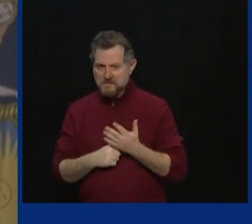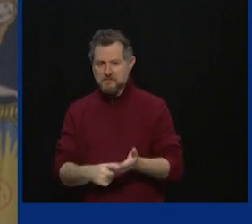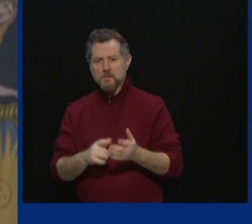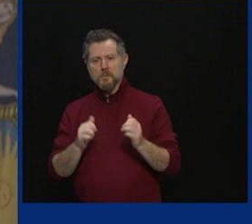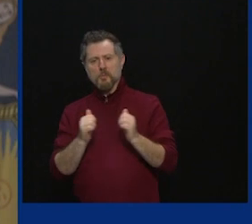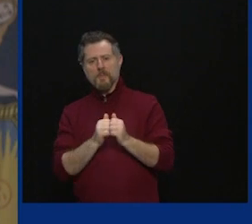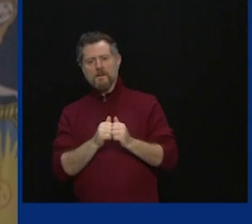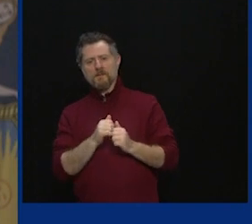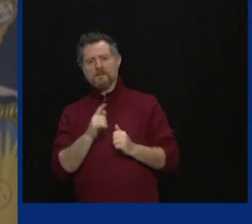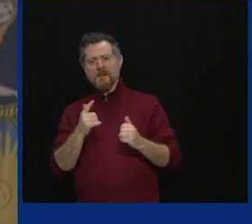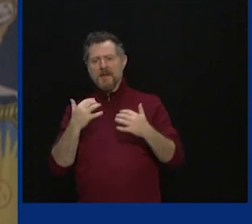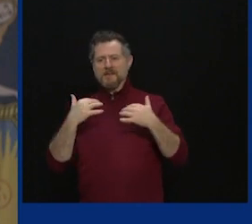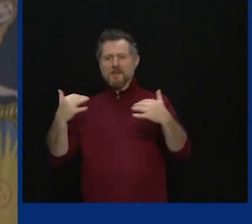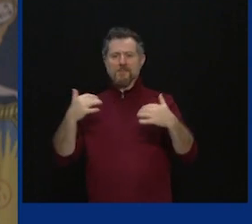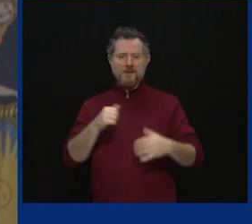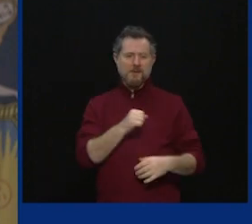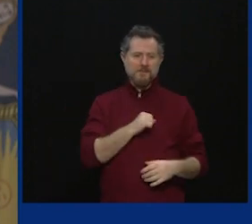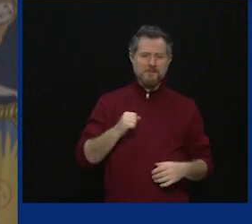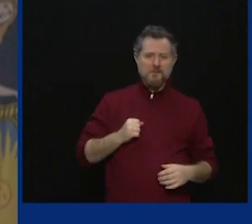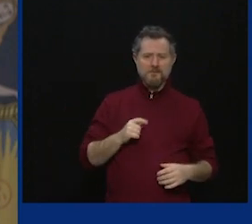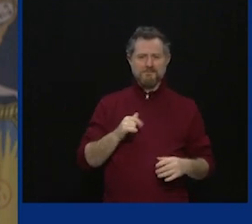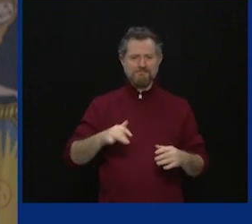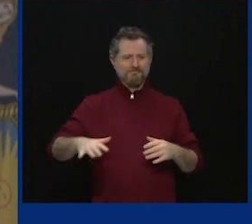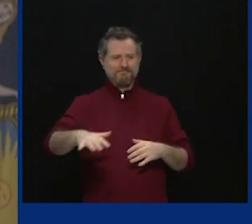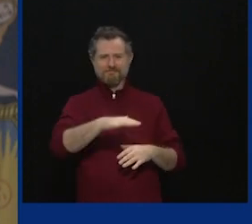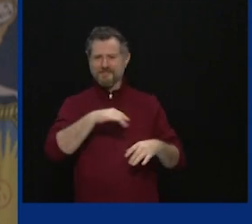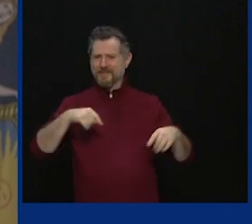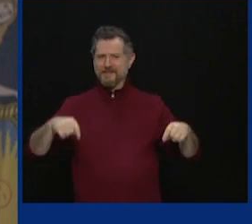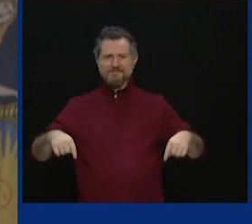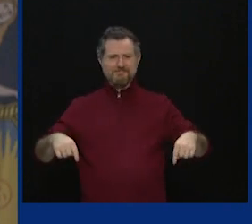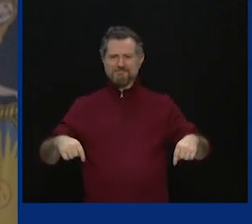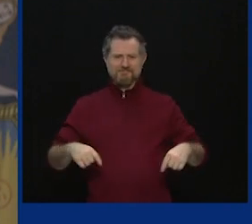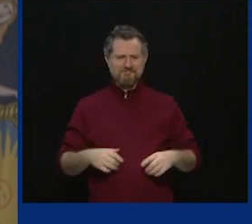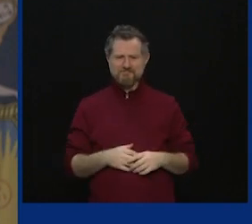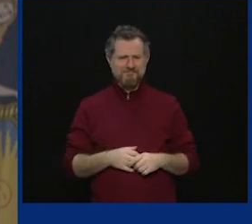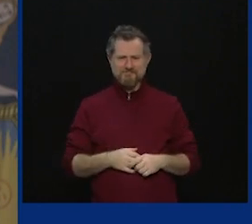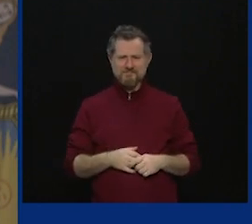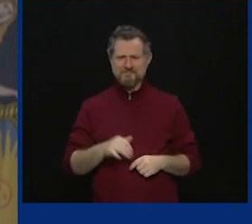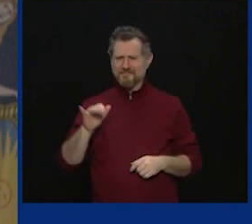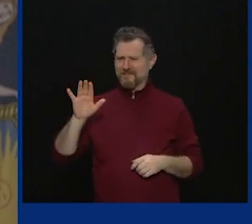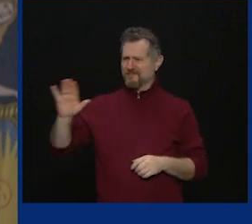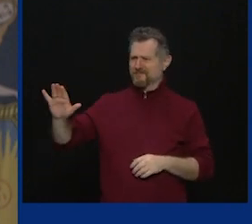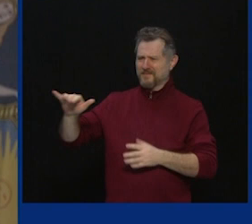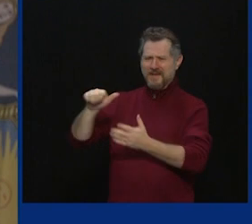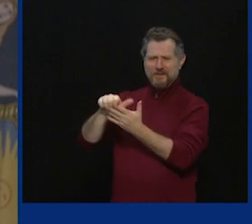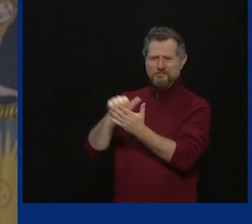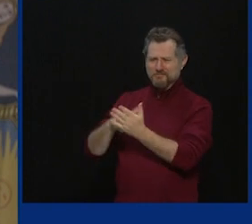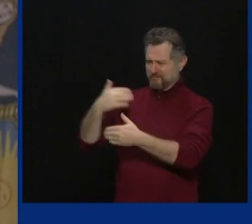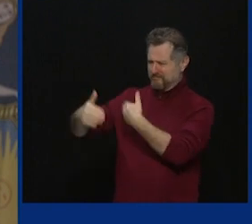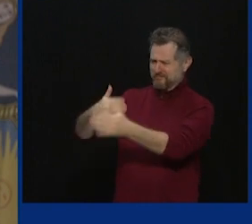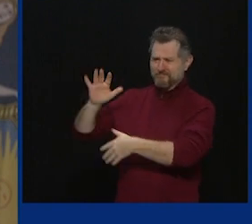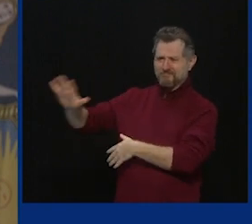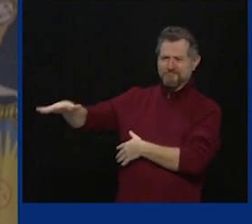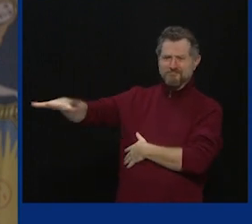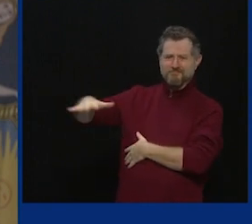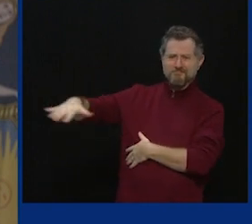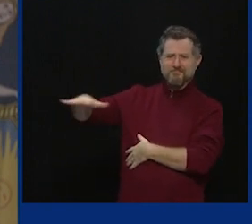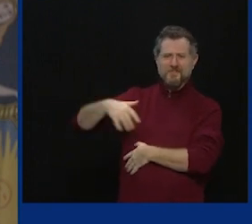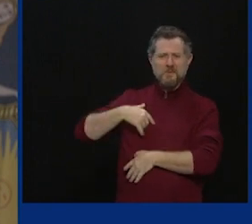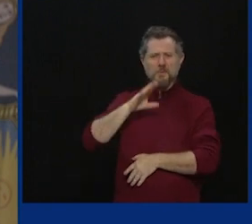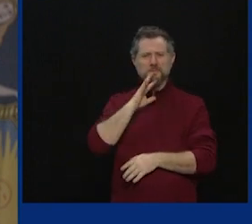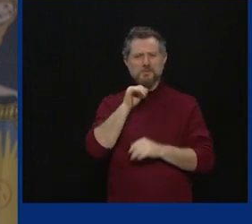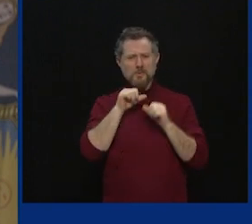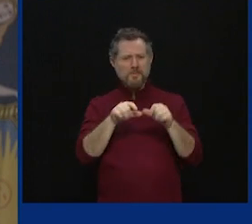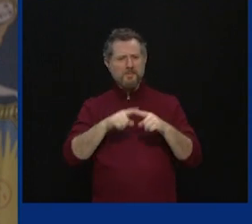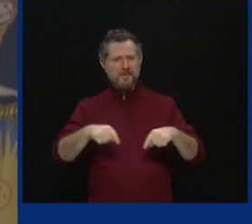this. These are issues that are on an agenda for some individuals. We're going to keep talking about them, and I have a lot on my plate that's going to